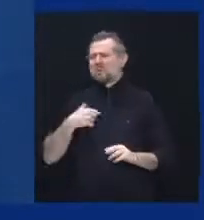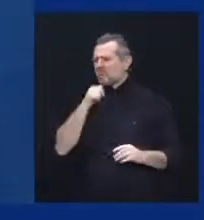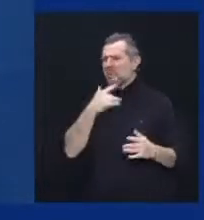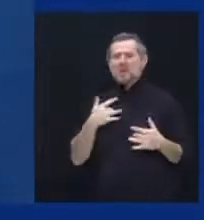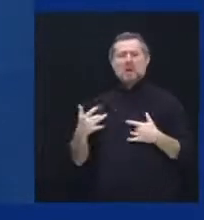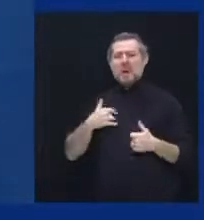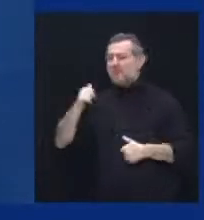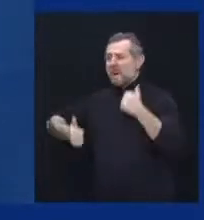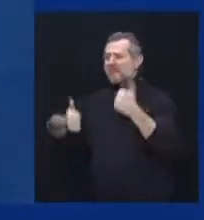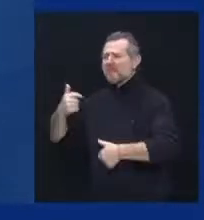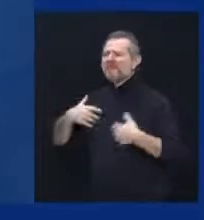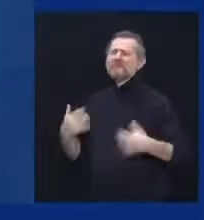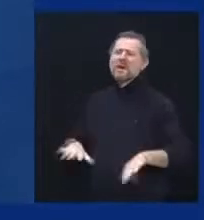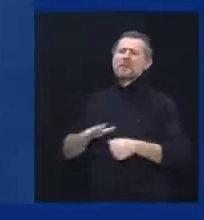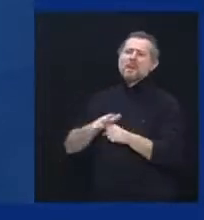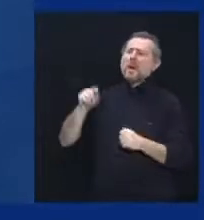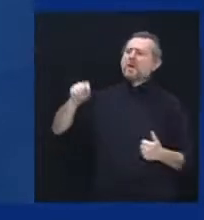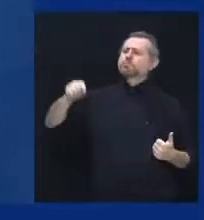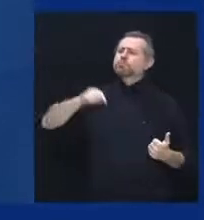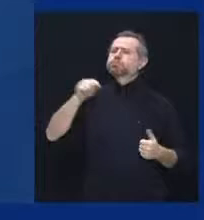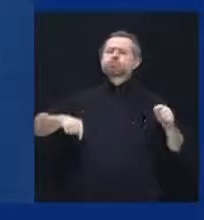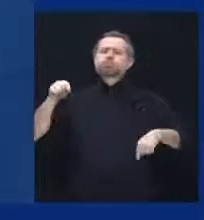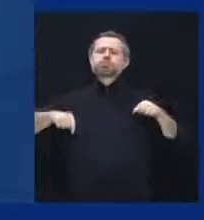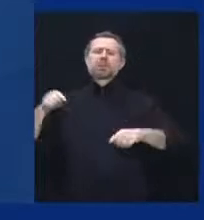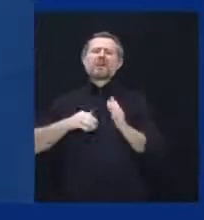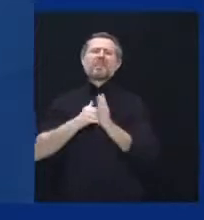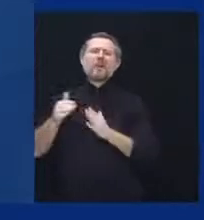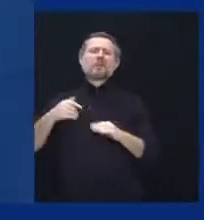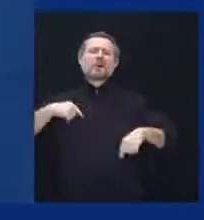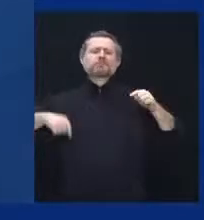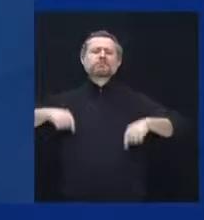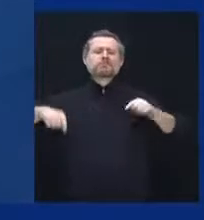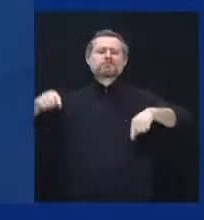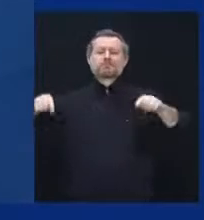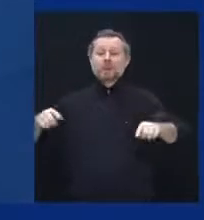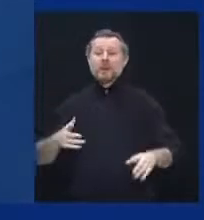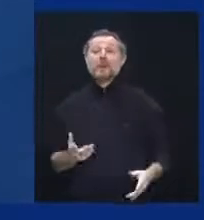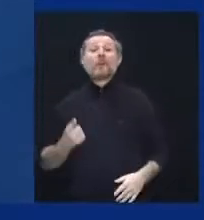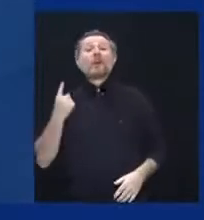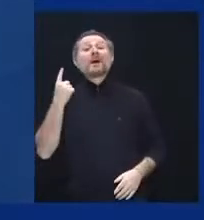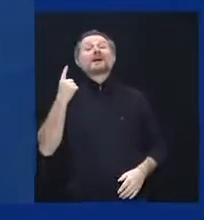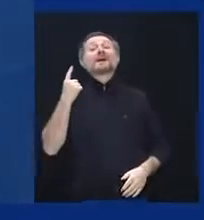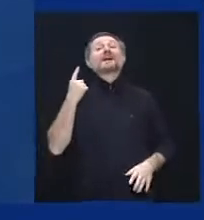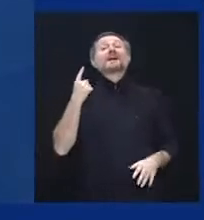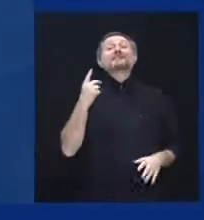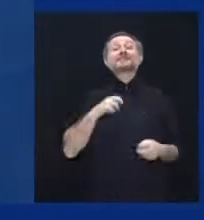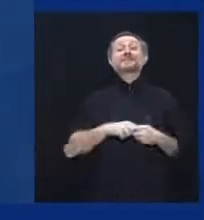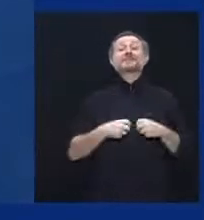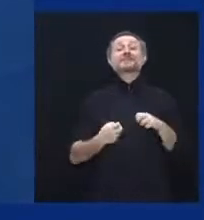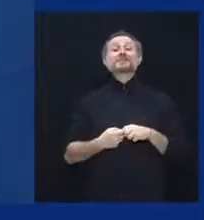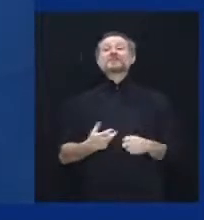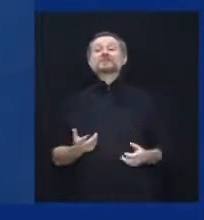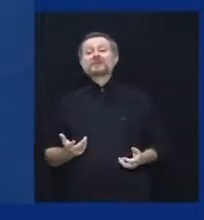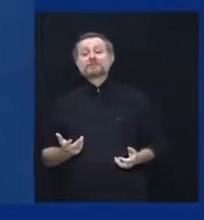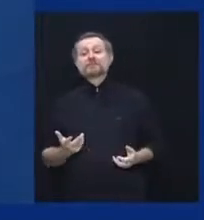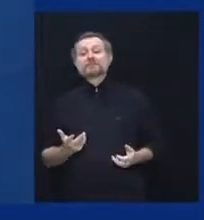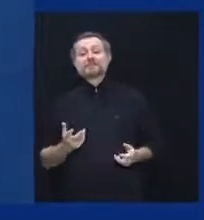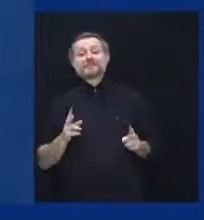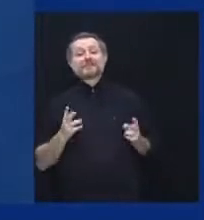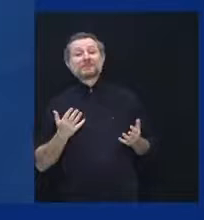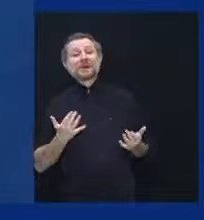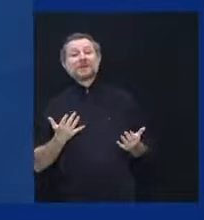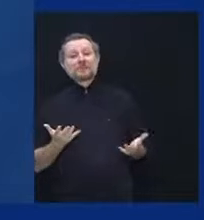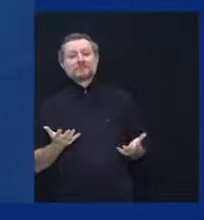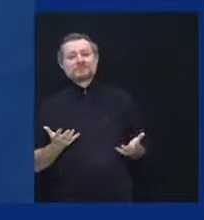have supply. We have thousands of distributors and more distributors that can be brought online. The question is not